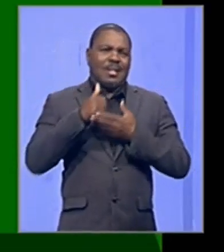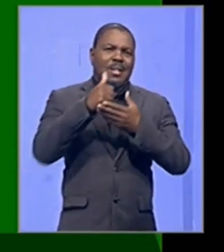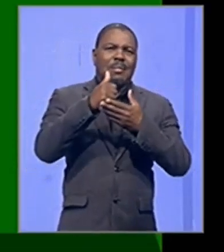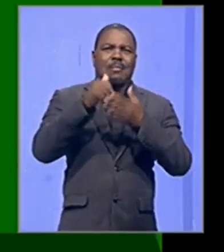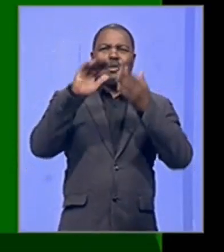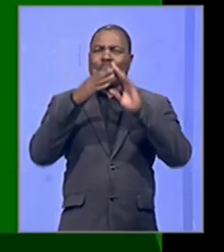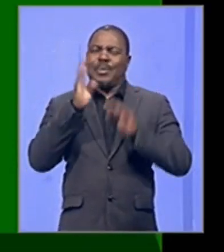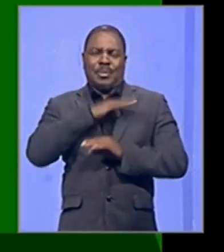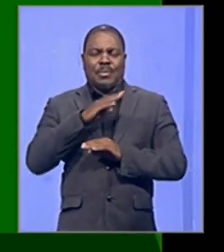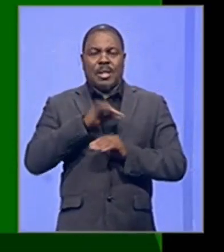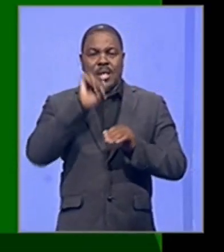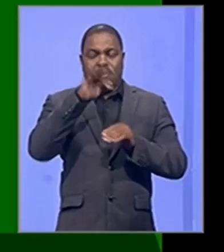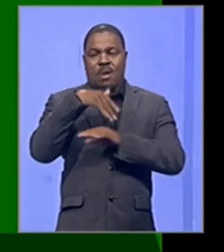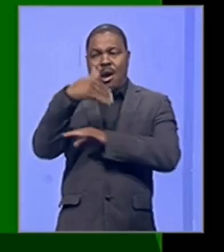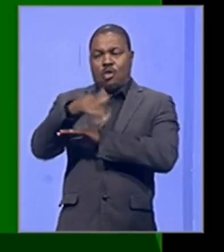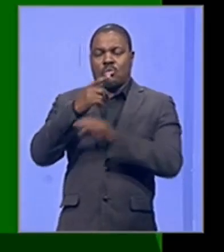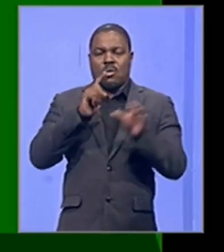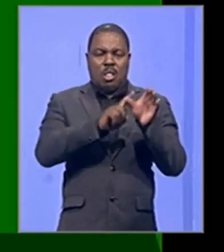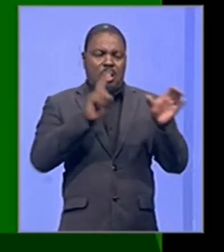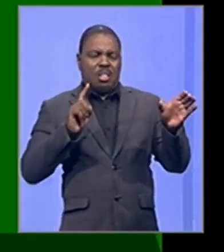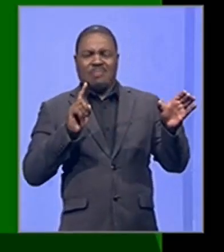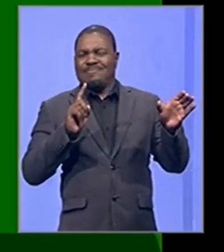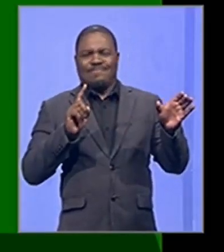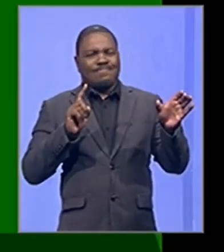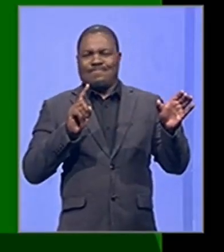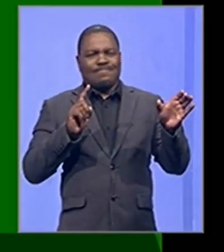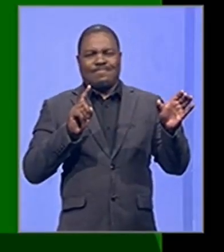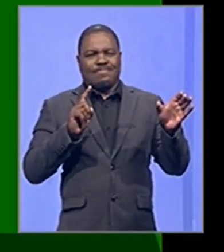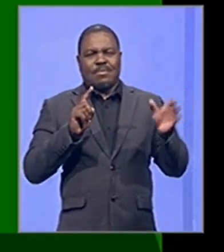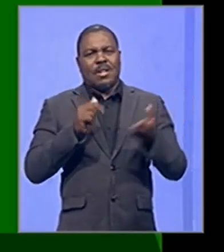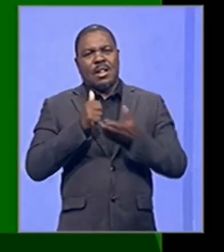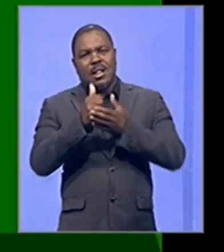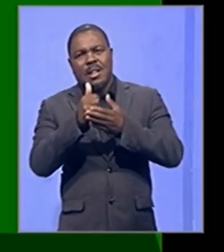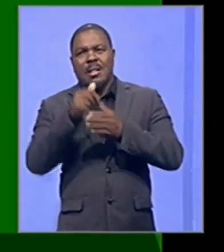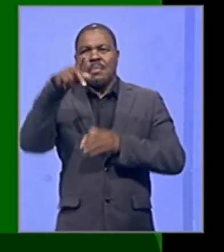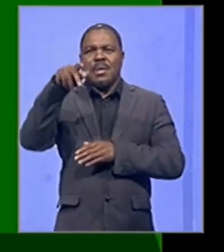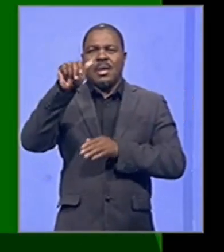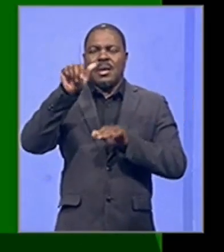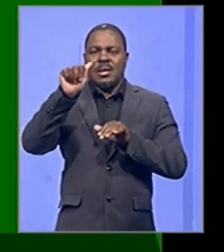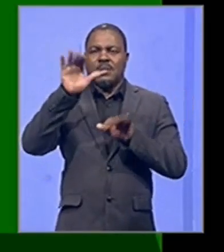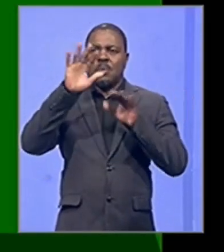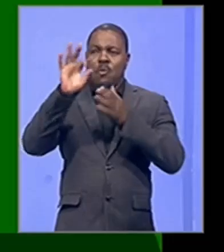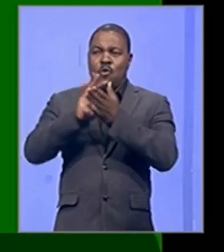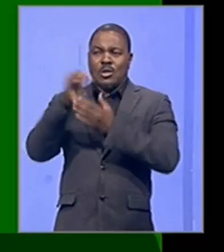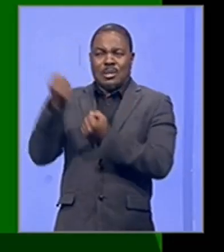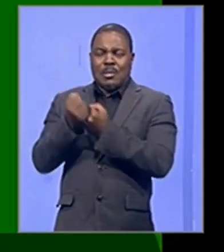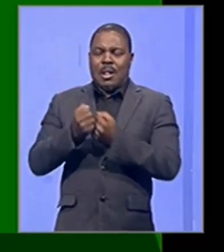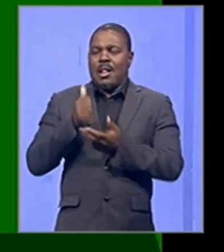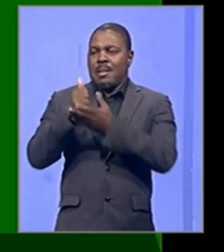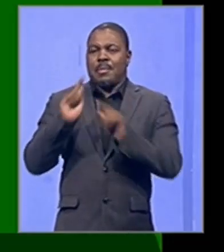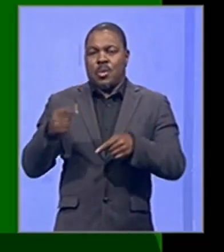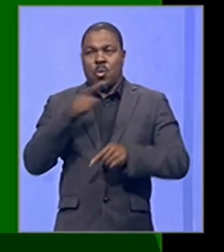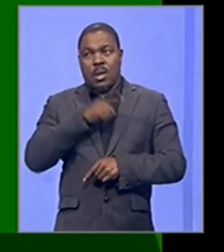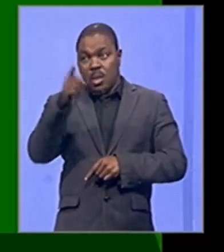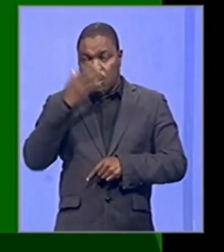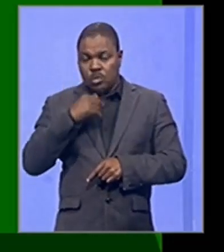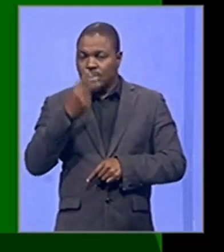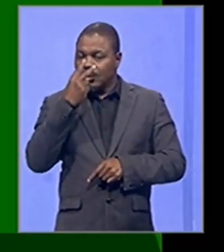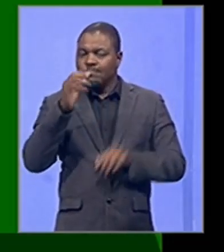there. Us sitting outside will not help voters of the PAC who would want to see real change in this